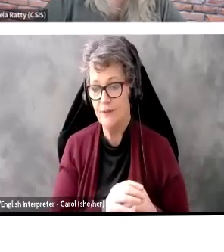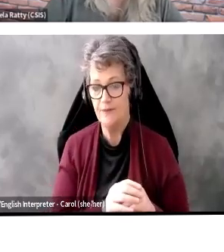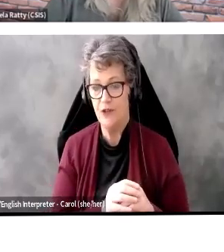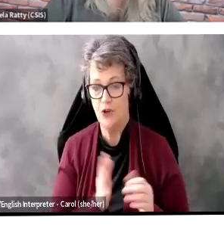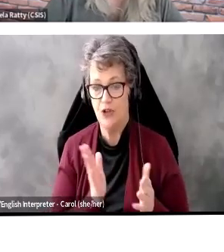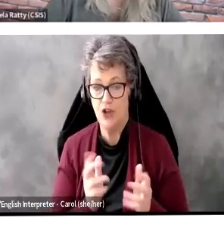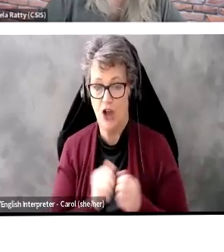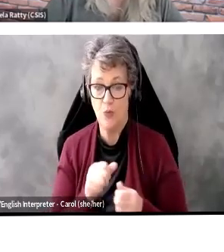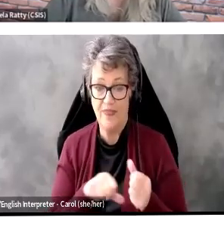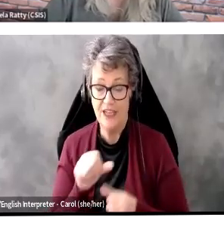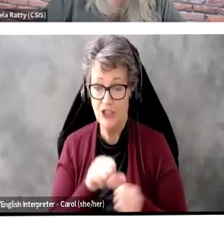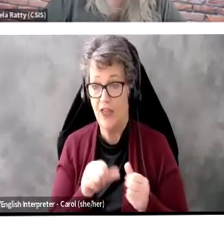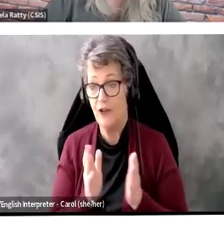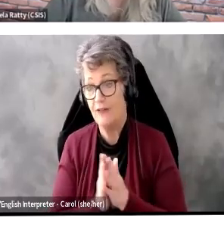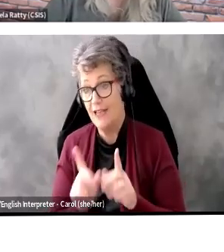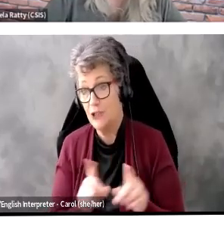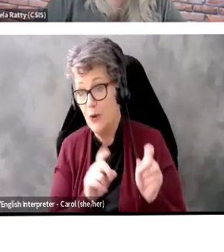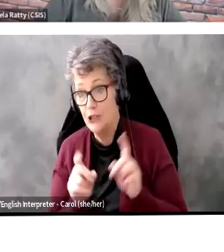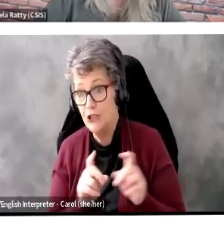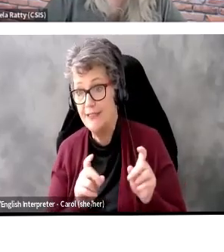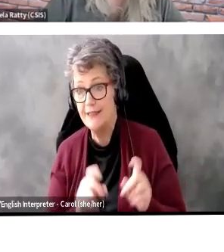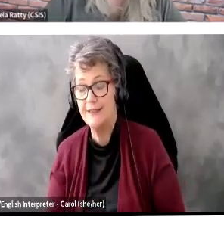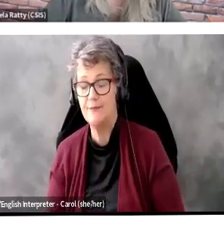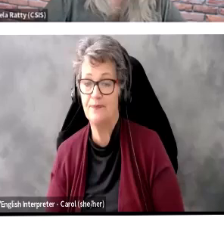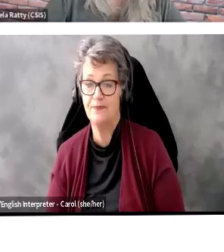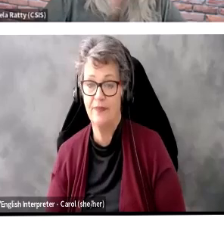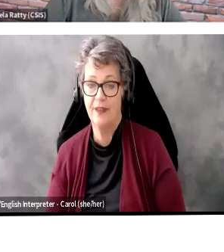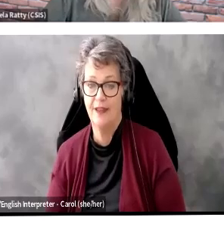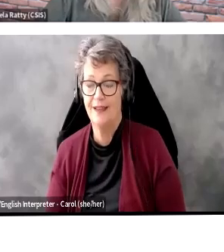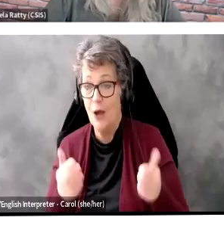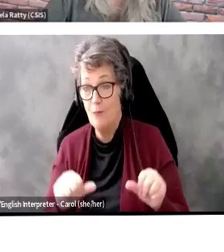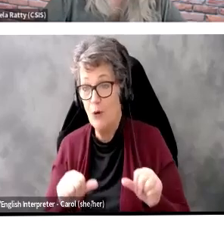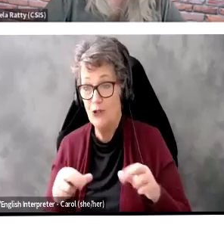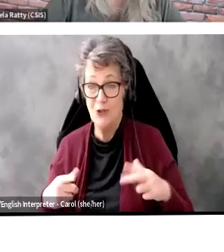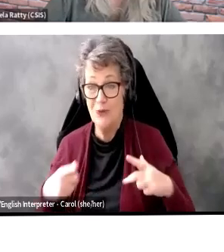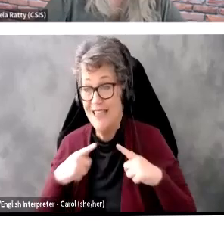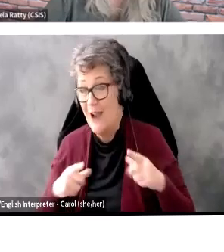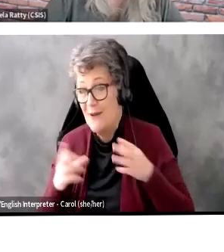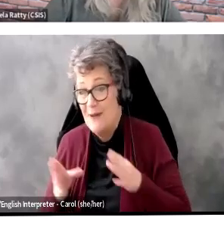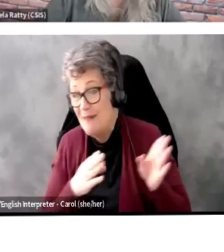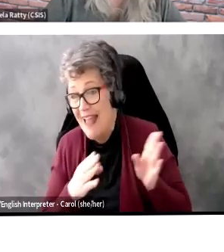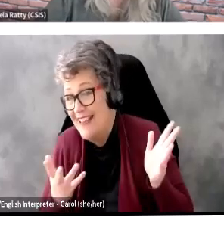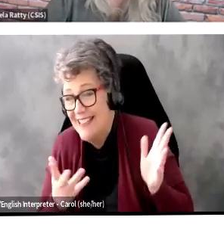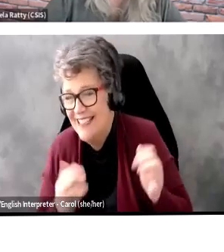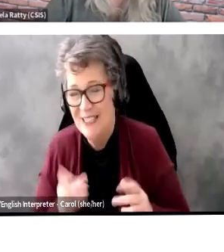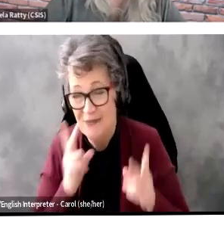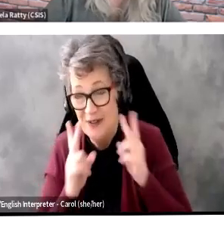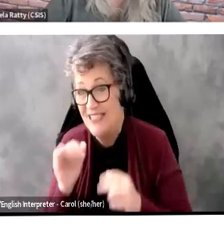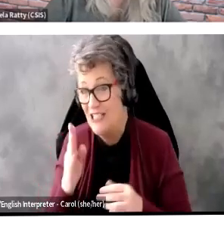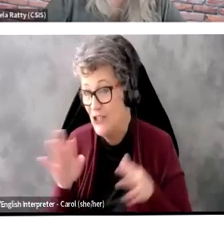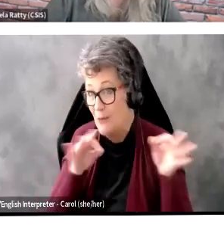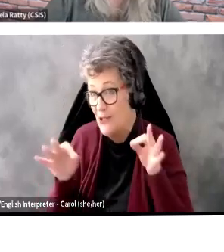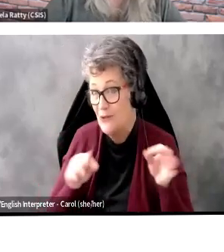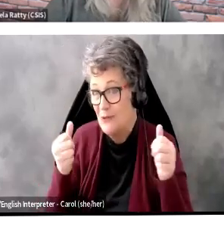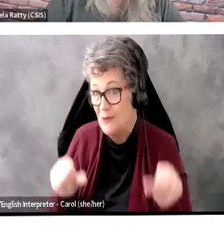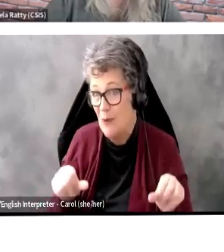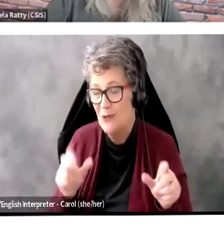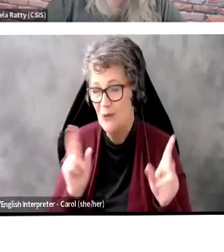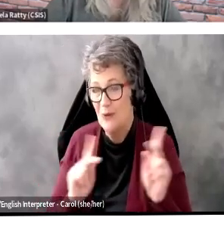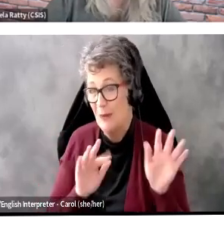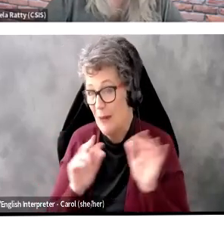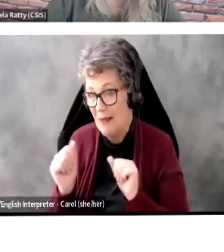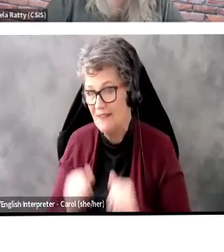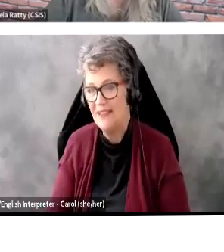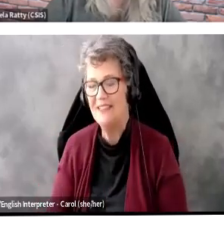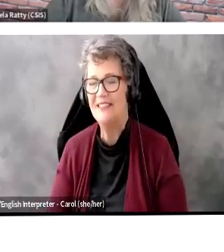to each other, ask questions, post your retirement plans. We've seen job descriptions posted when people are